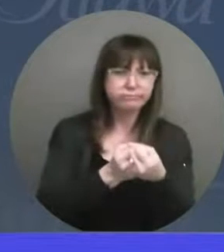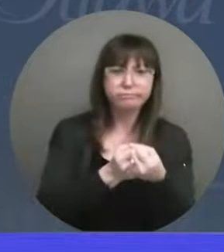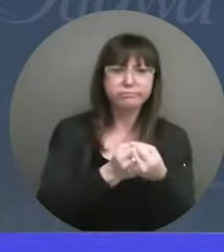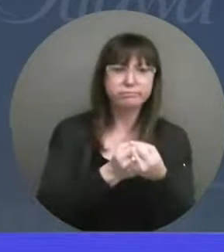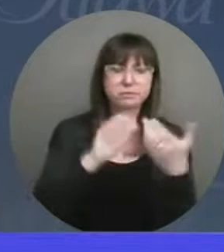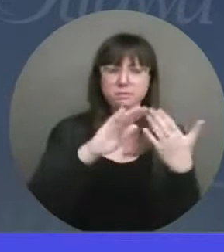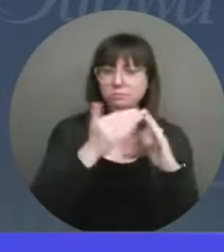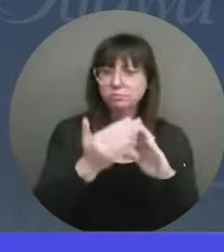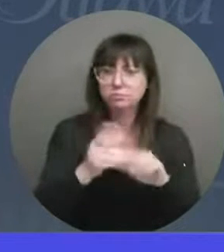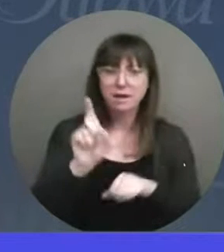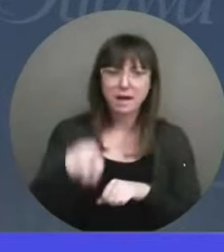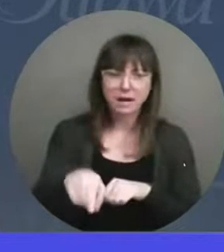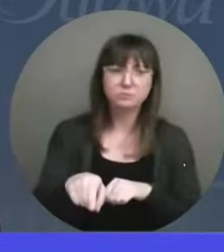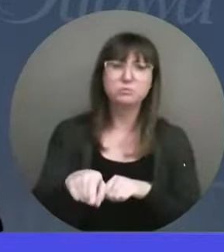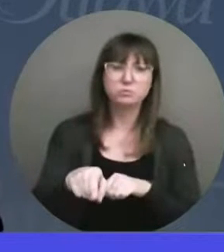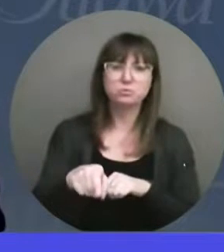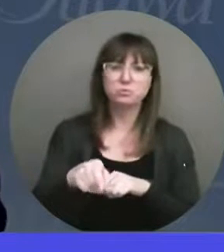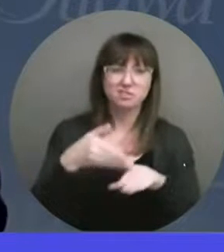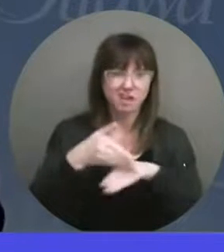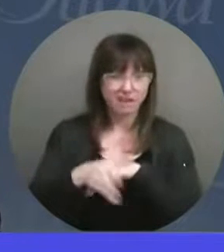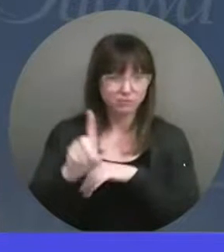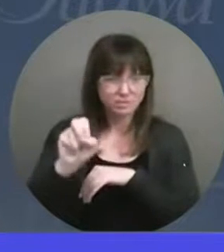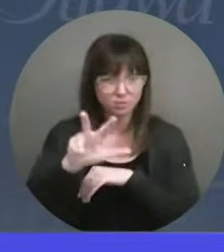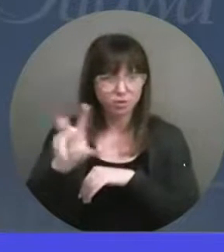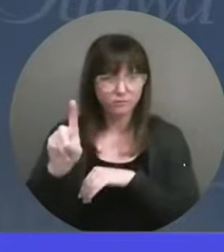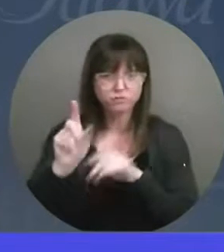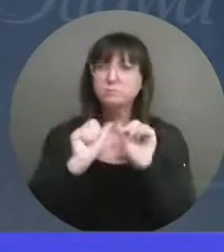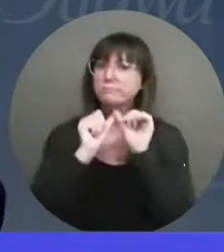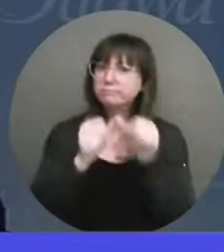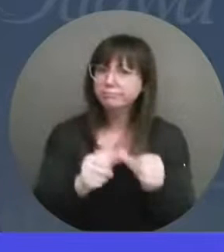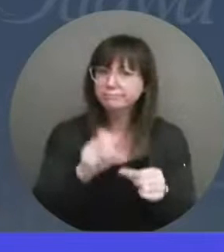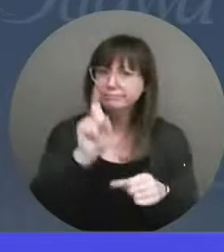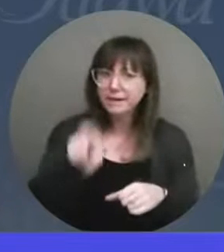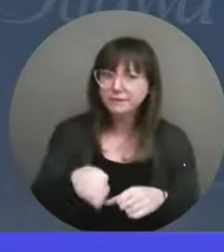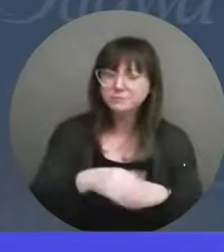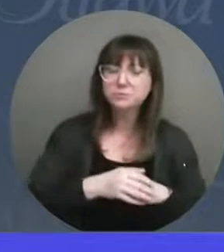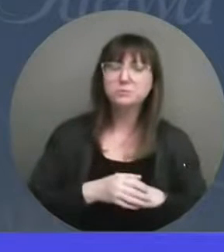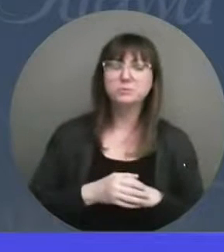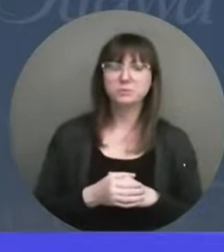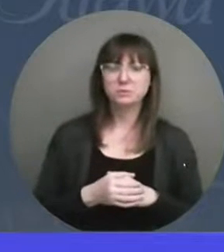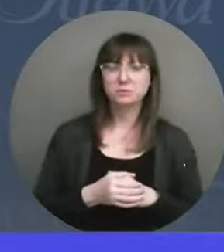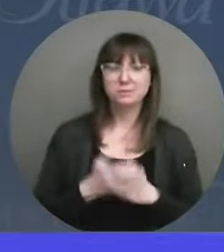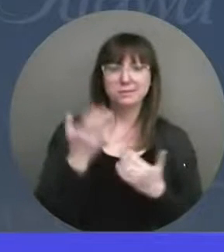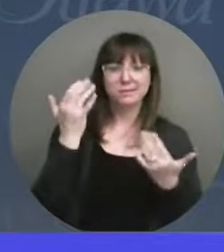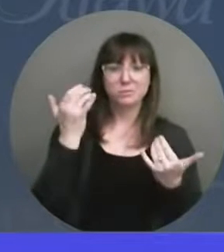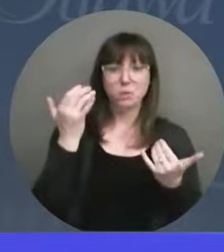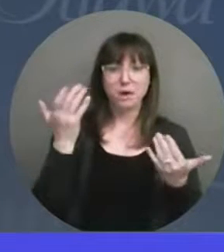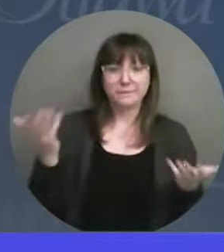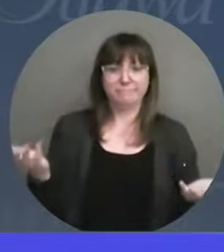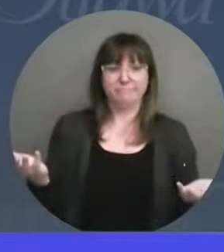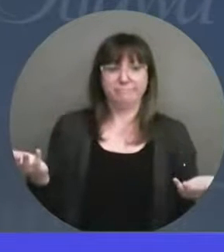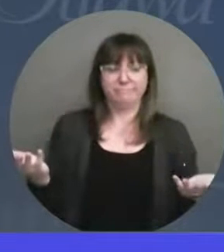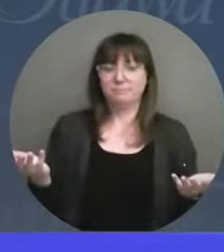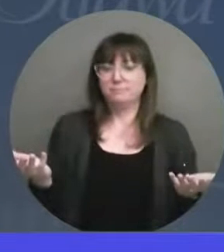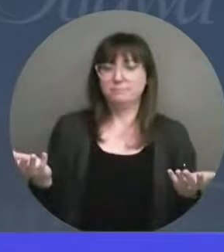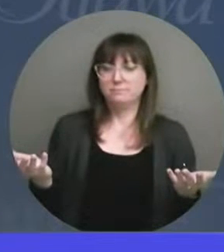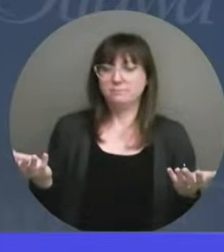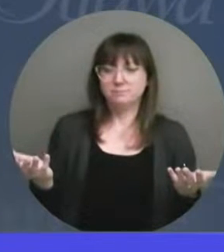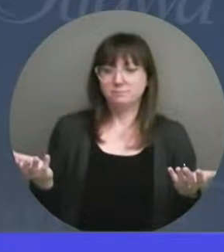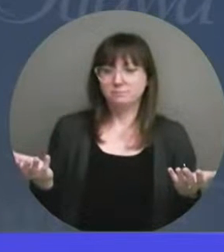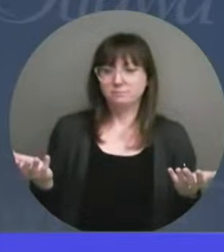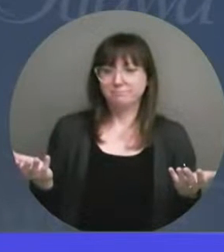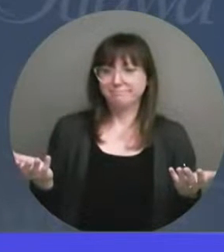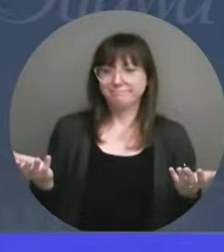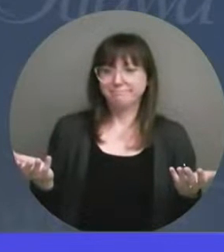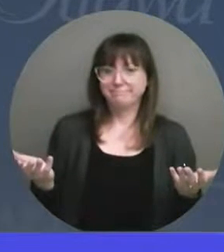municipalities after December 31st because no one knows when